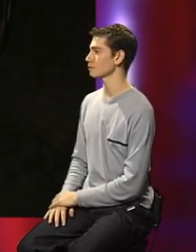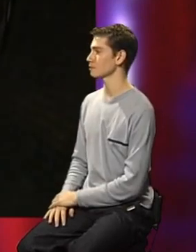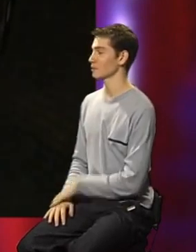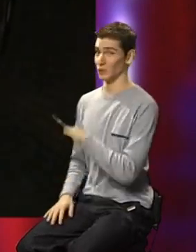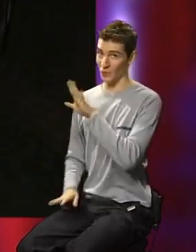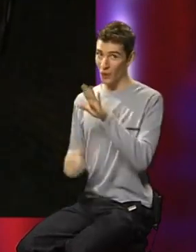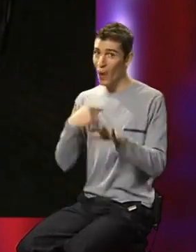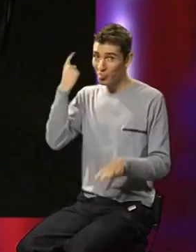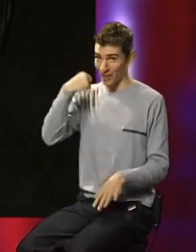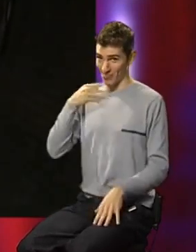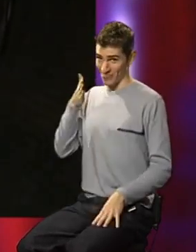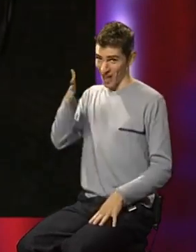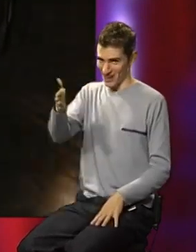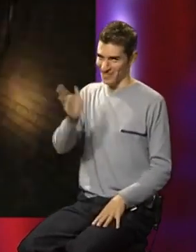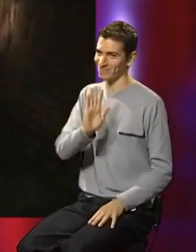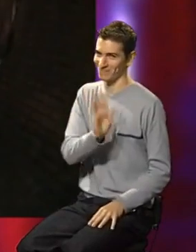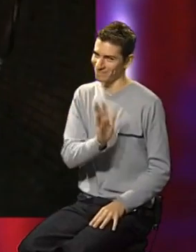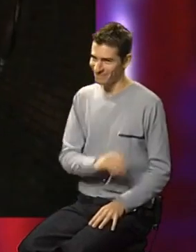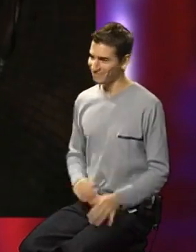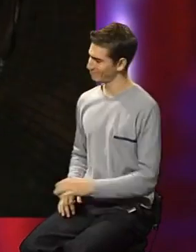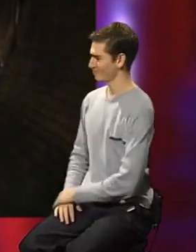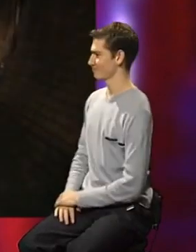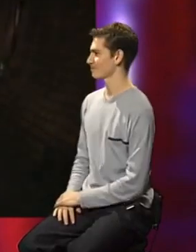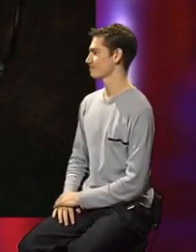I don't think we'll go that way.